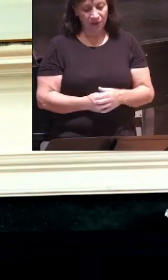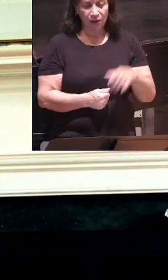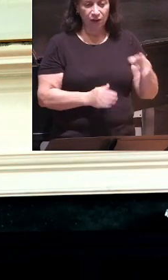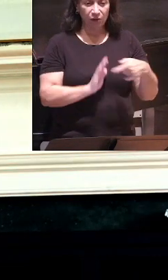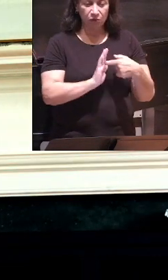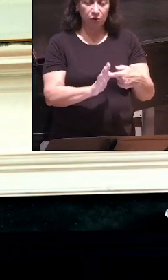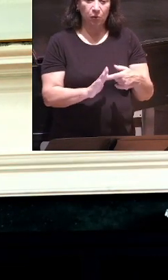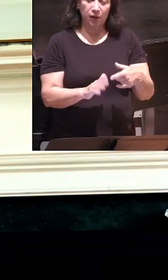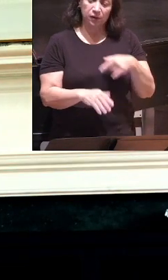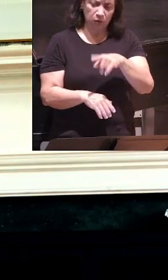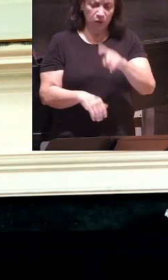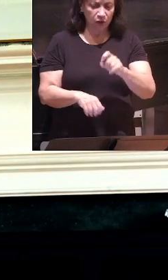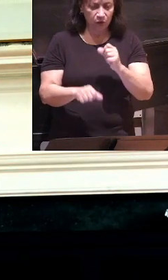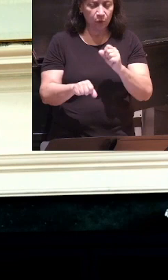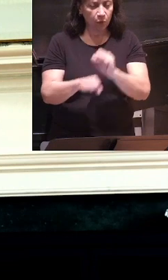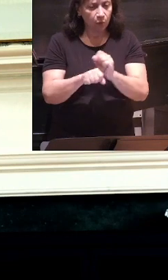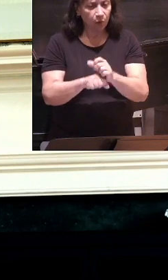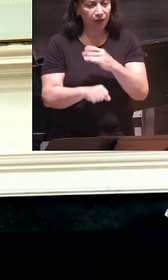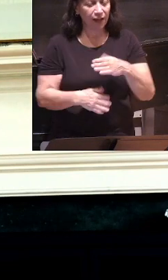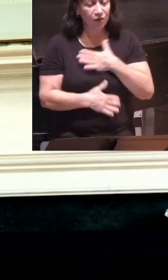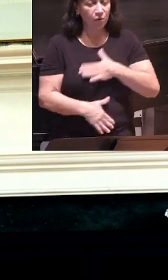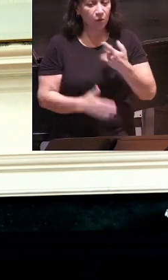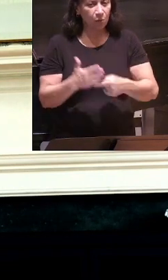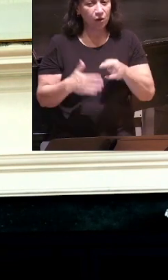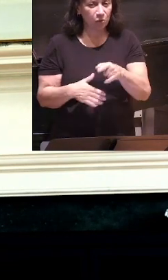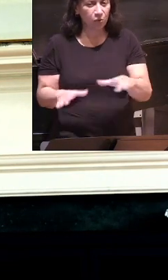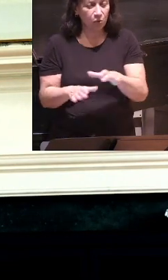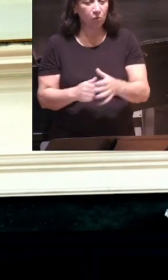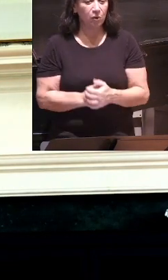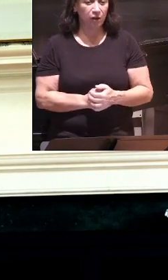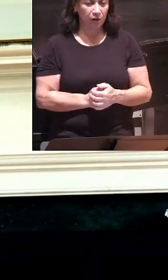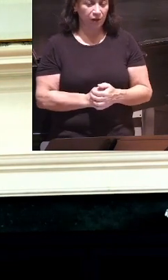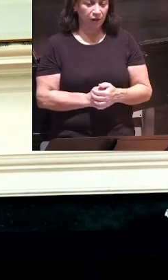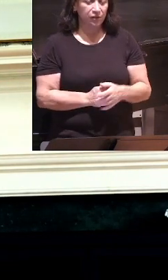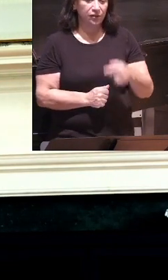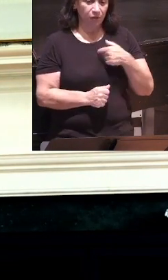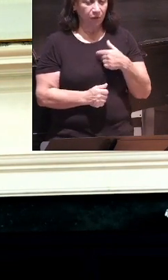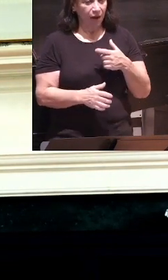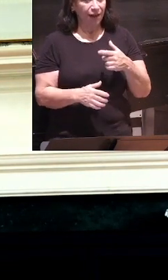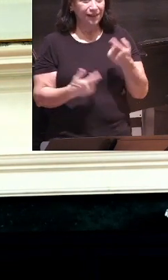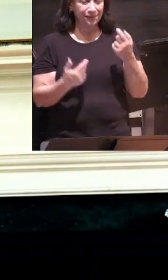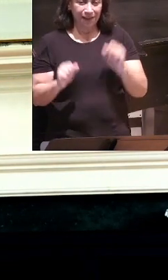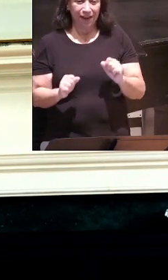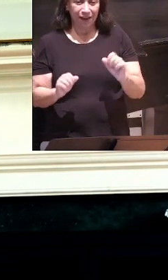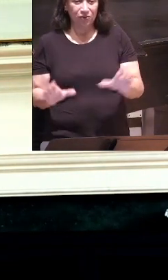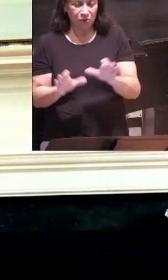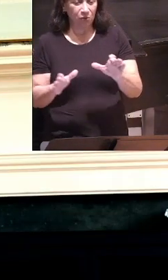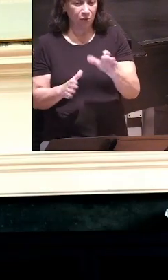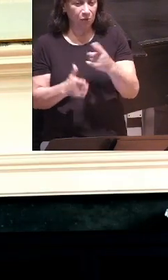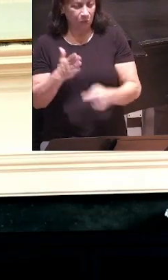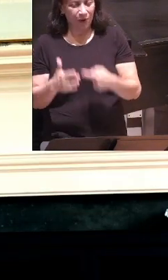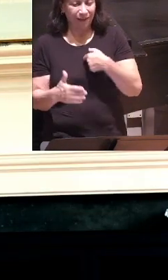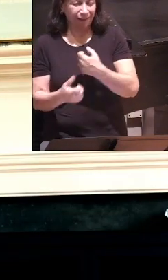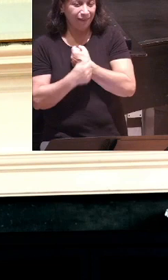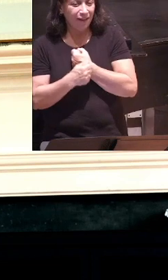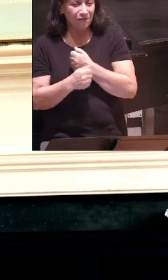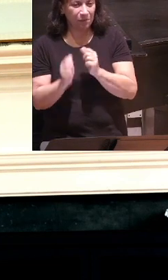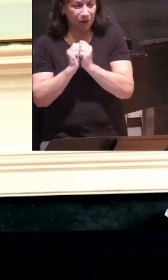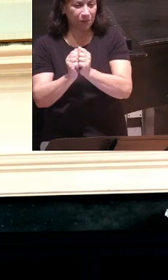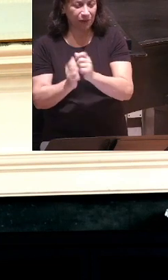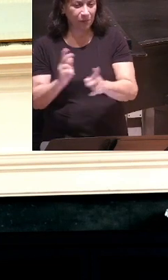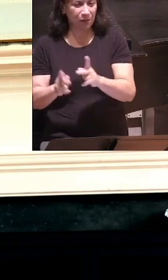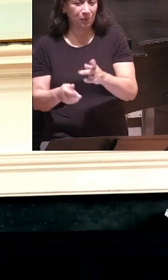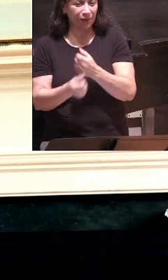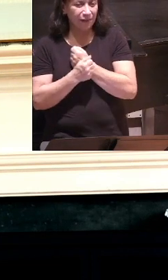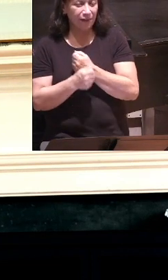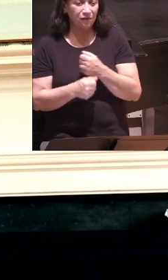easy to work hard when you love what you're doing. So I'm never gonna stop chasing what I love and being with the people I love. You made those